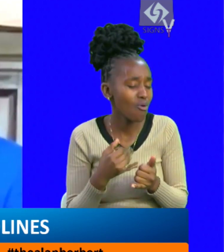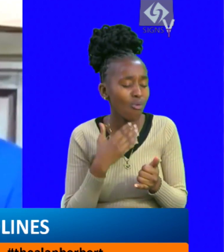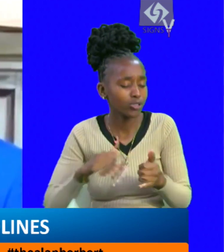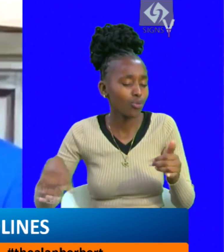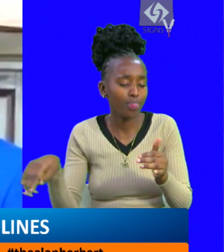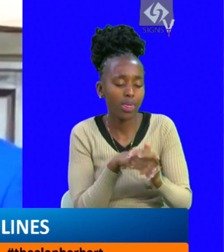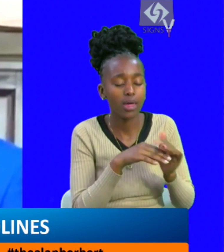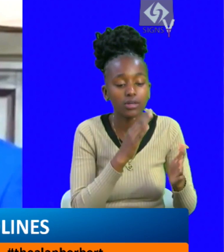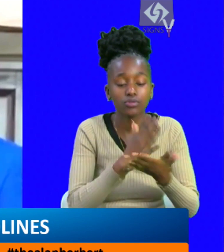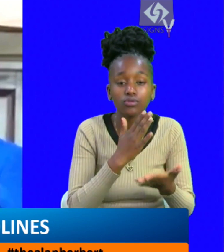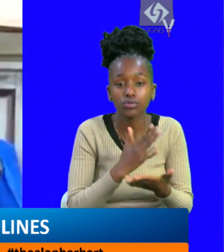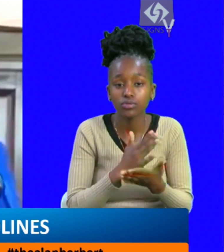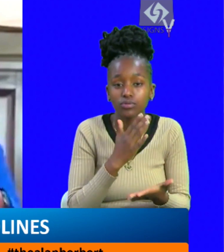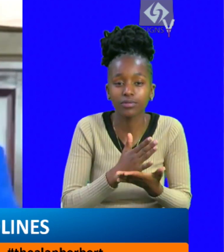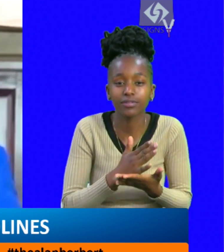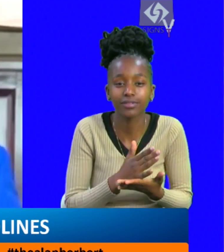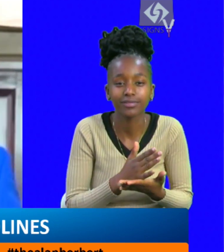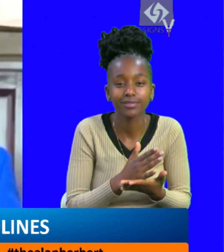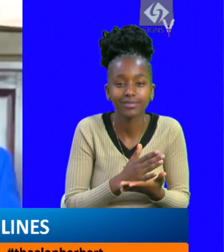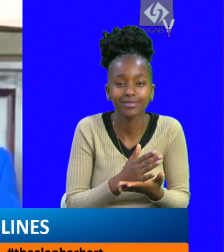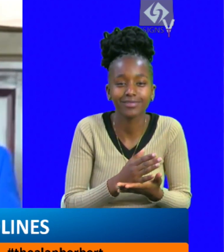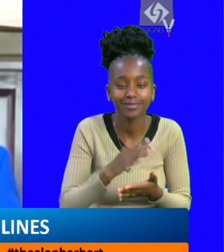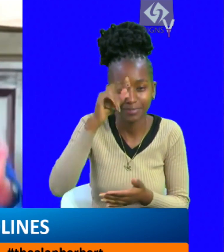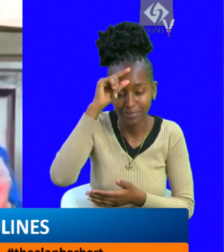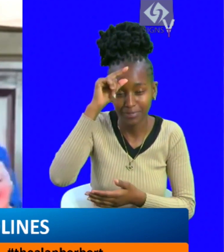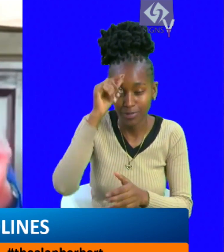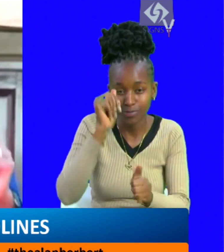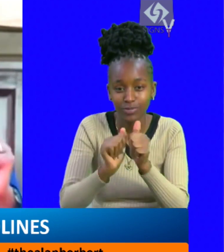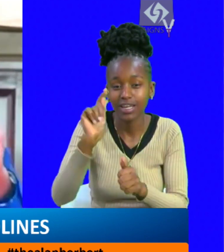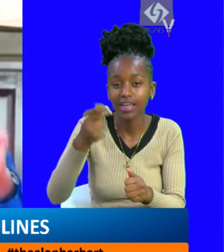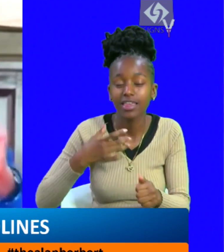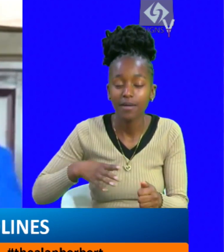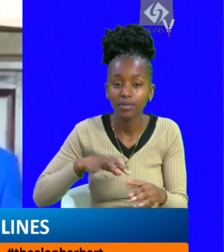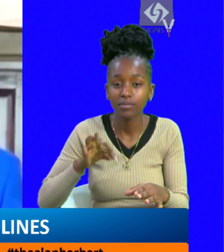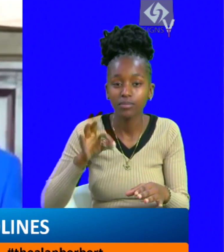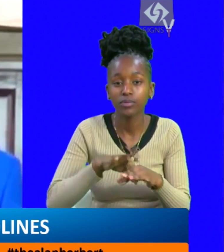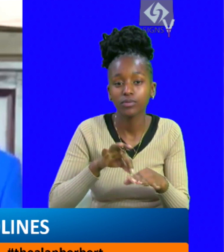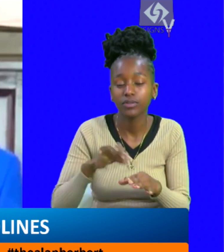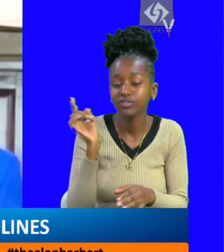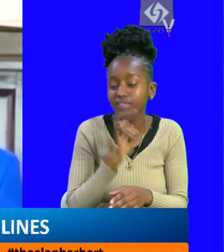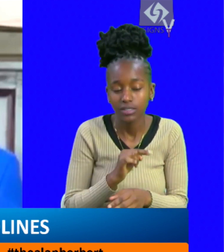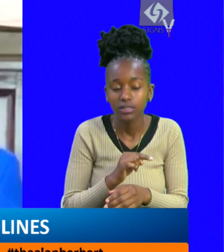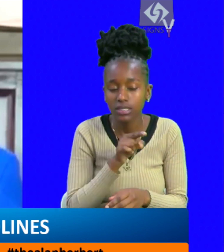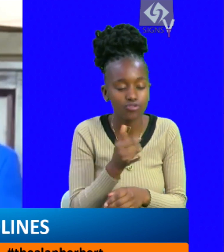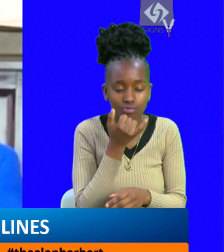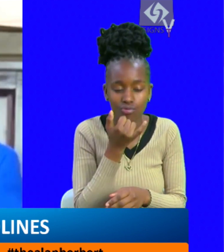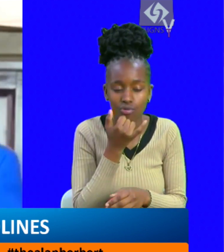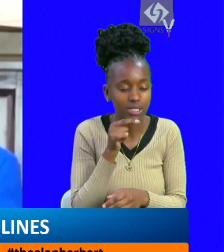kura tulimaliza, tuungane tujenge nchi yetu. Sisi kama watu wa wajumbe wa Western